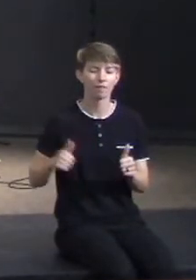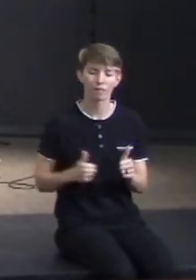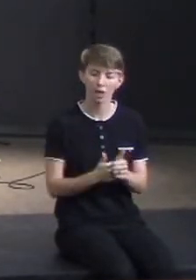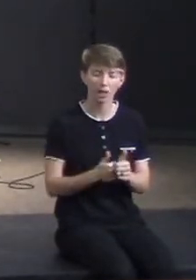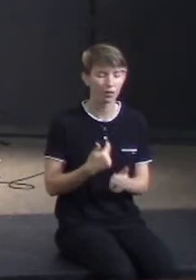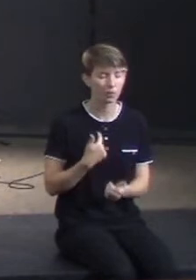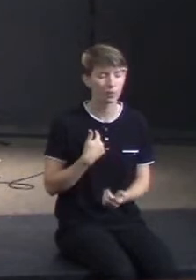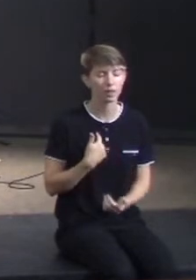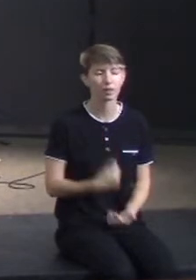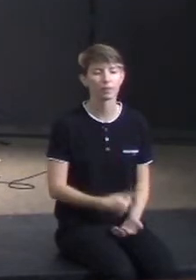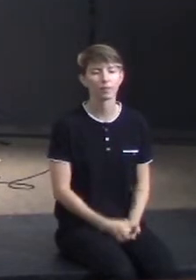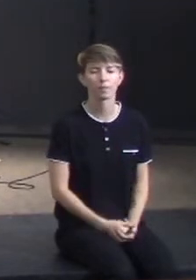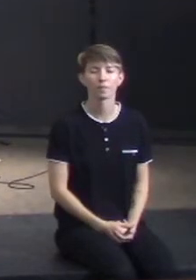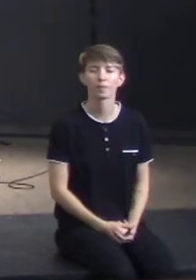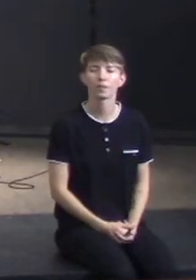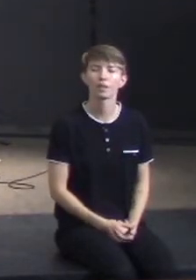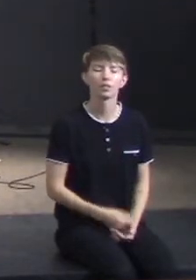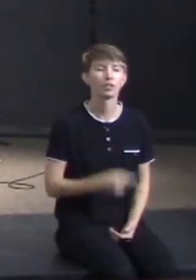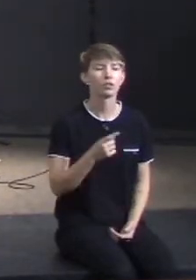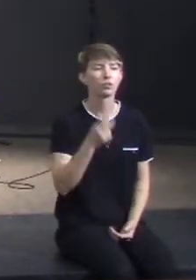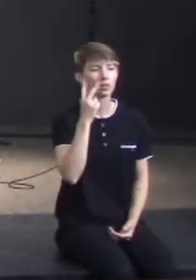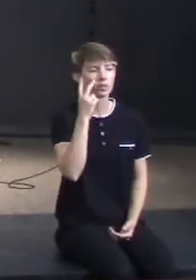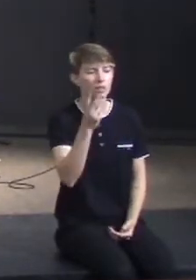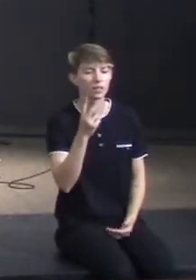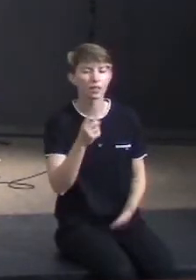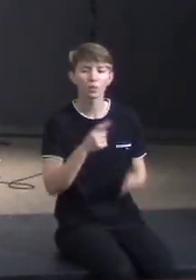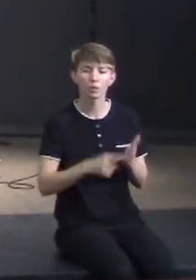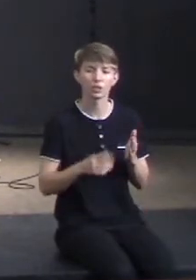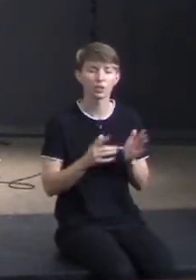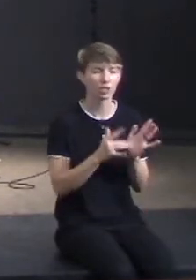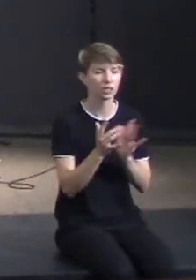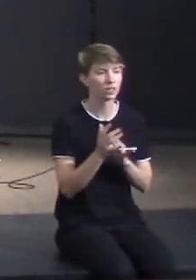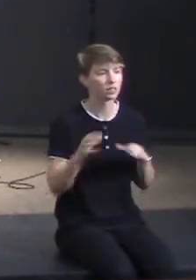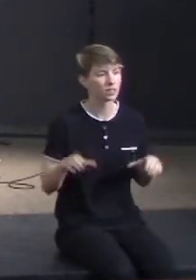You know what Jesus did? Do you see what Jesus did there?